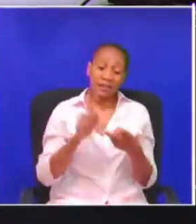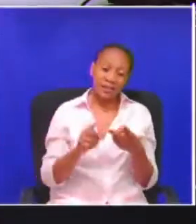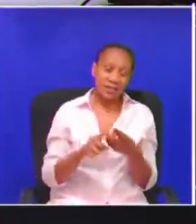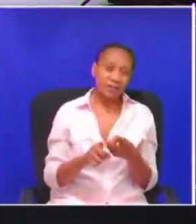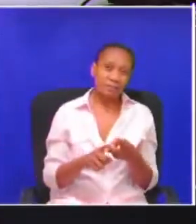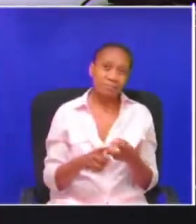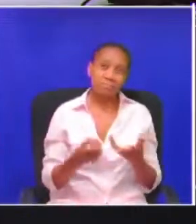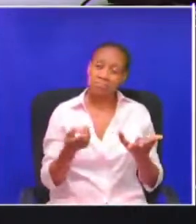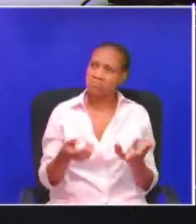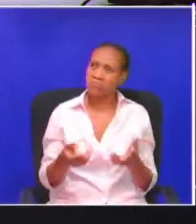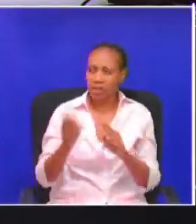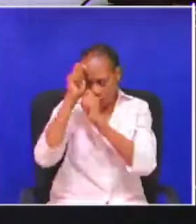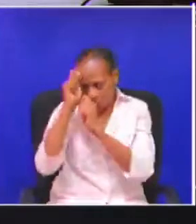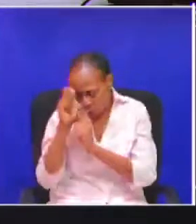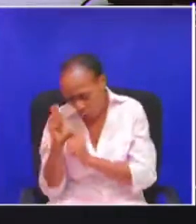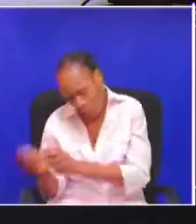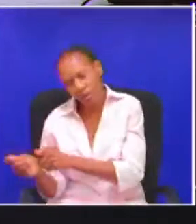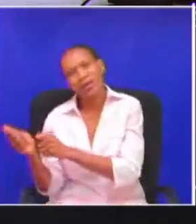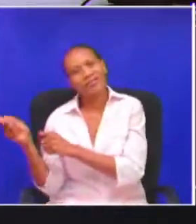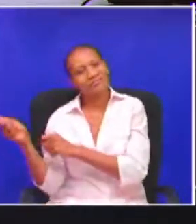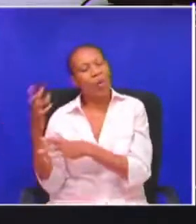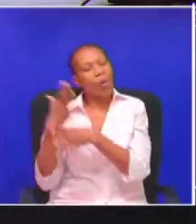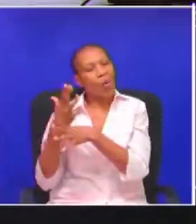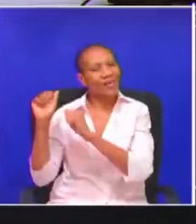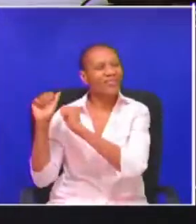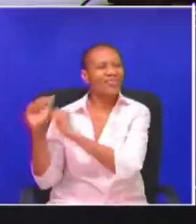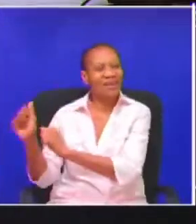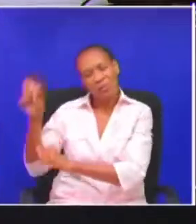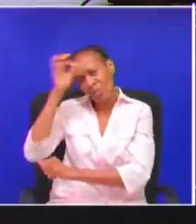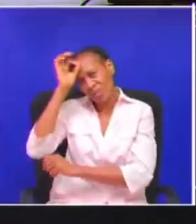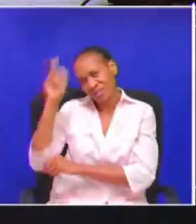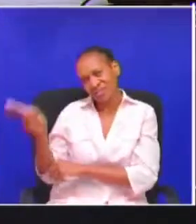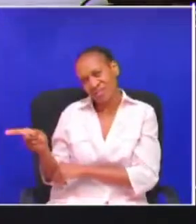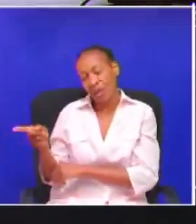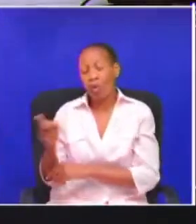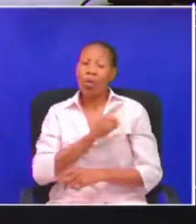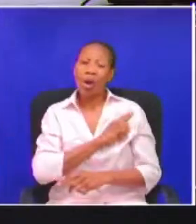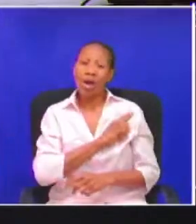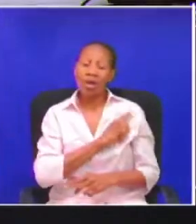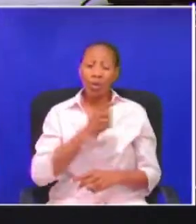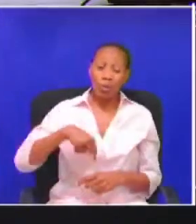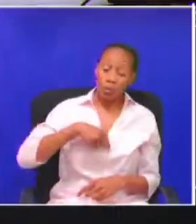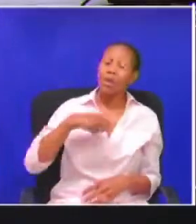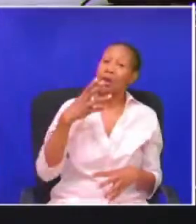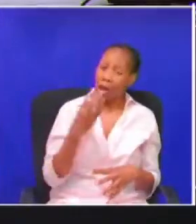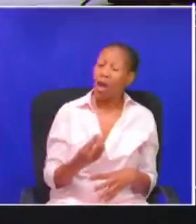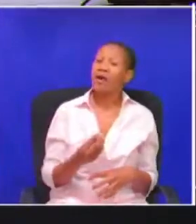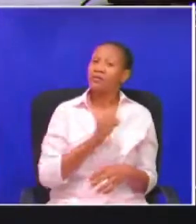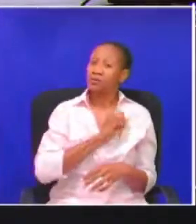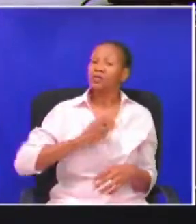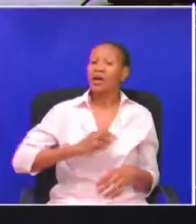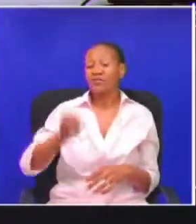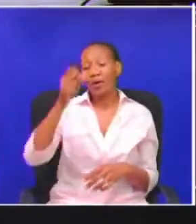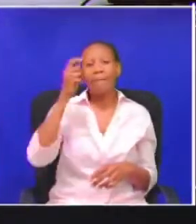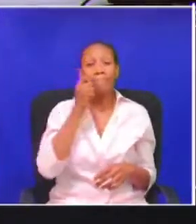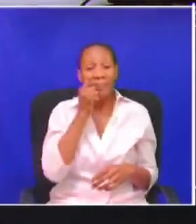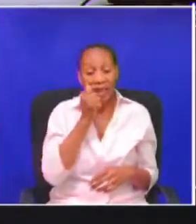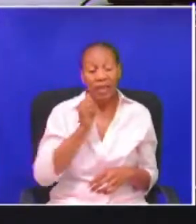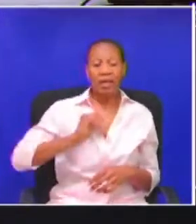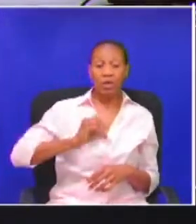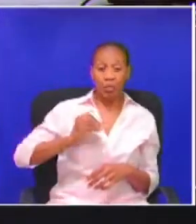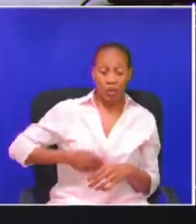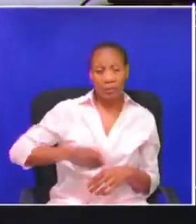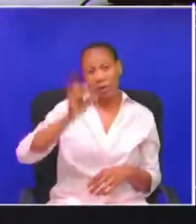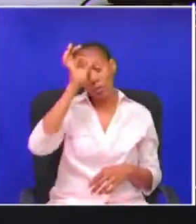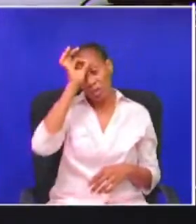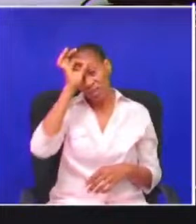praise, recognition for some of the work that they are doing, because we've got dedicated men and women